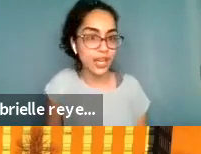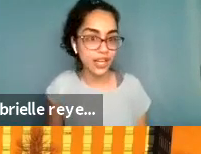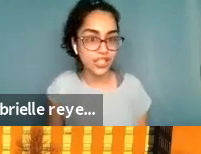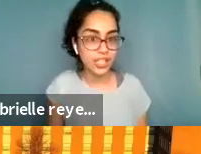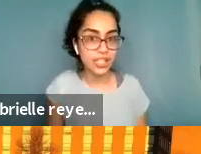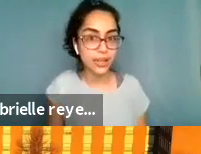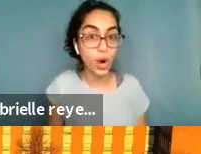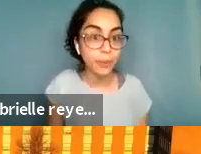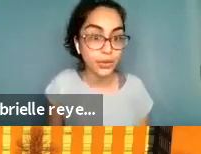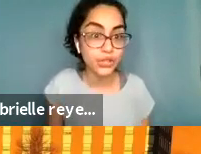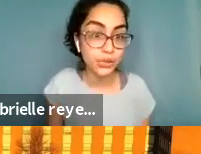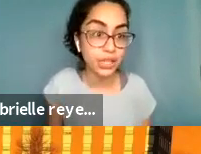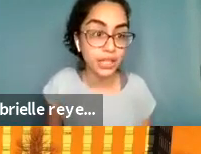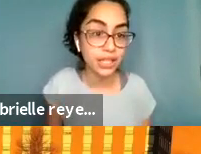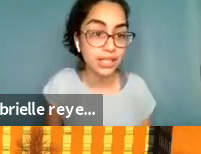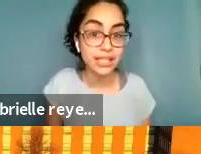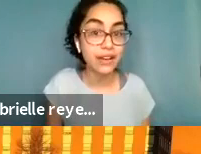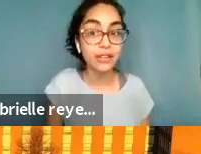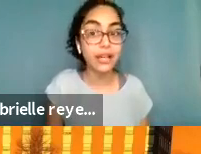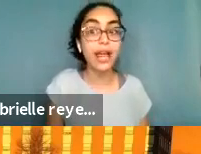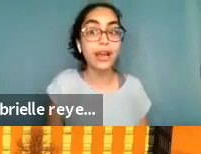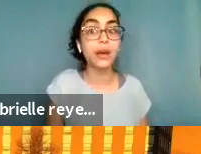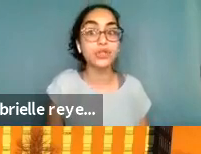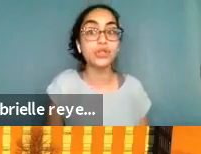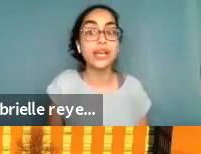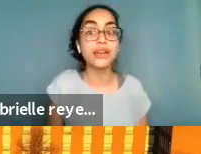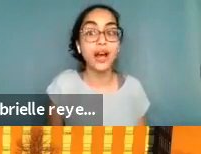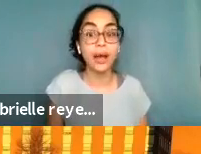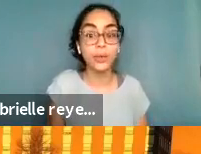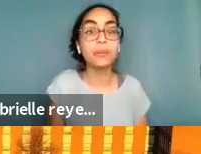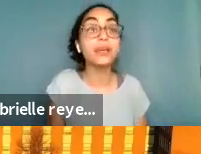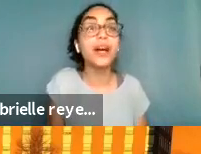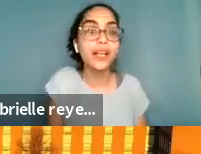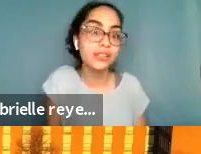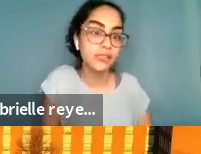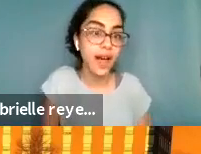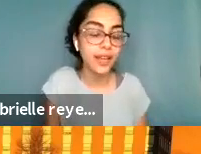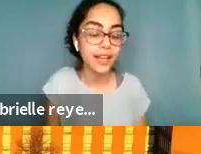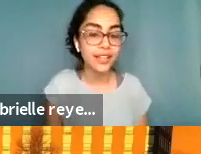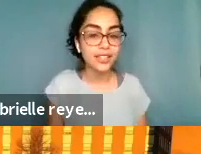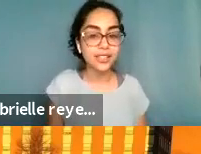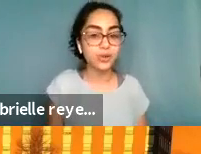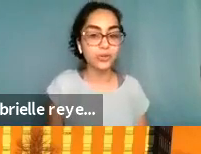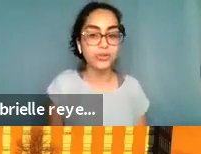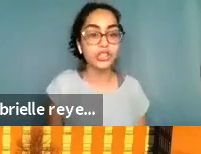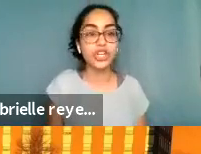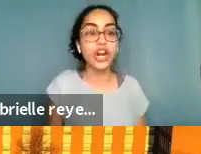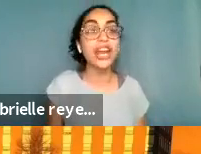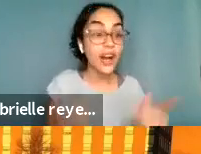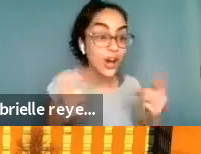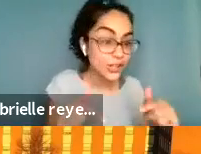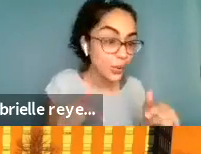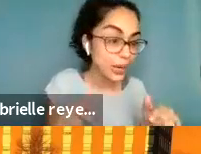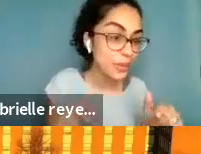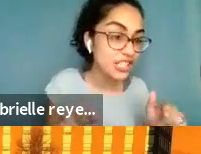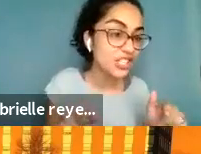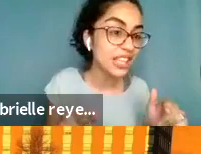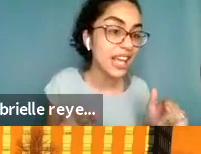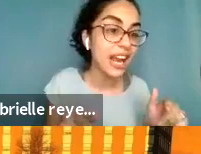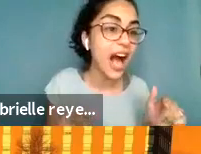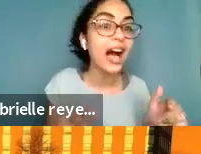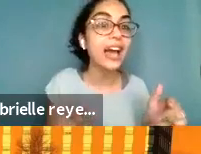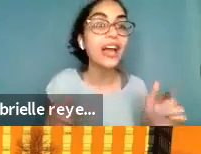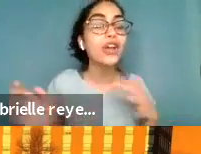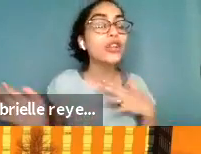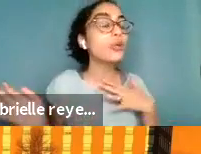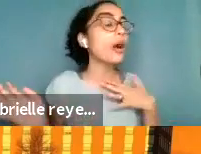get those connections or opportunities. And definitely a lot of opportunities have come my way because of that. So for sure. And I also wanted to mention